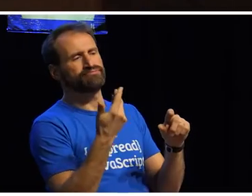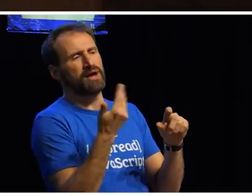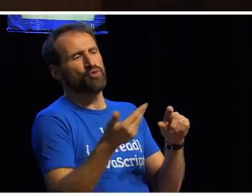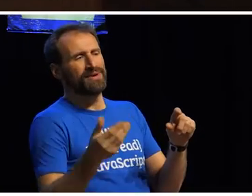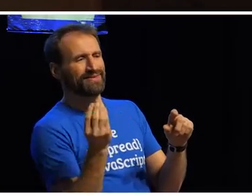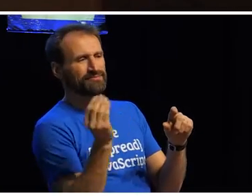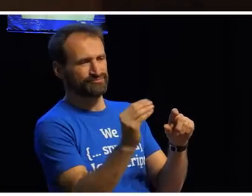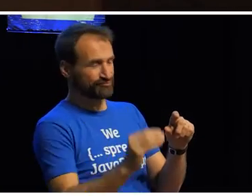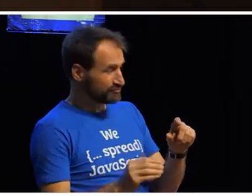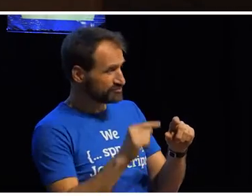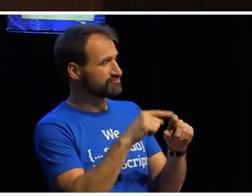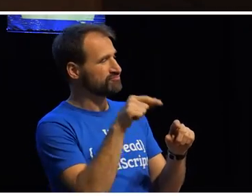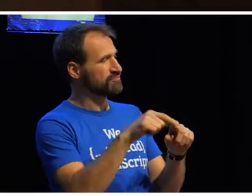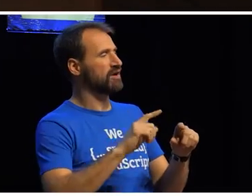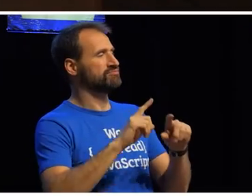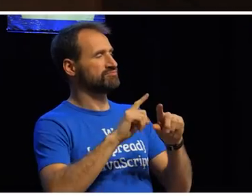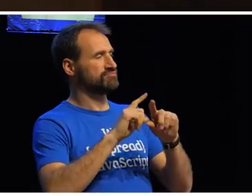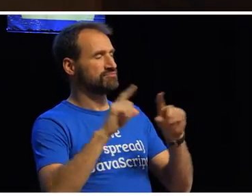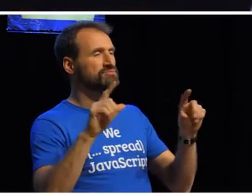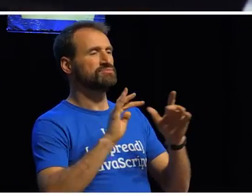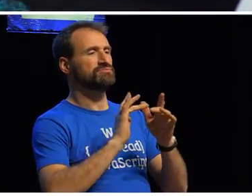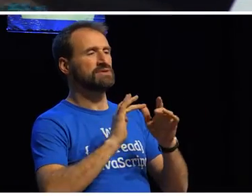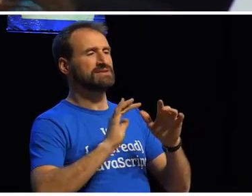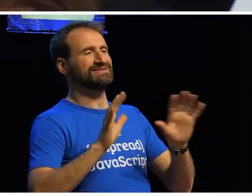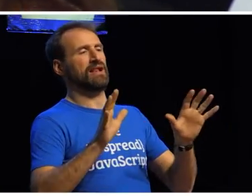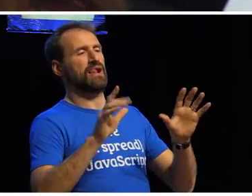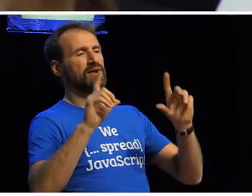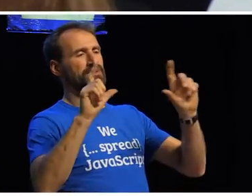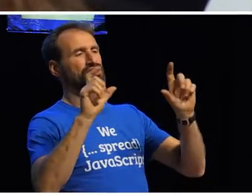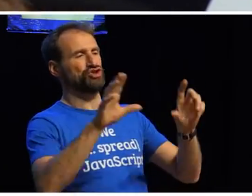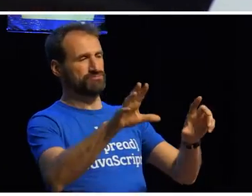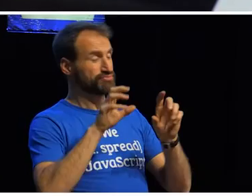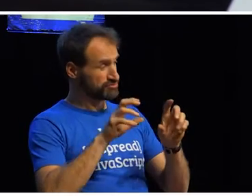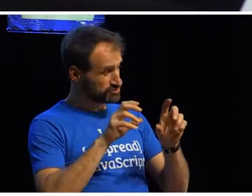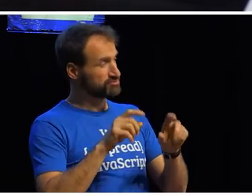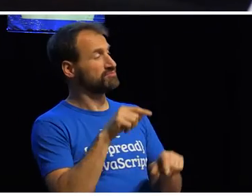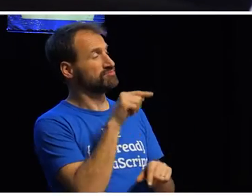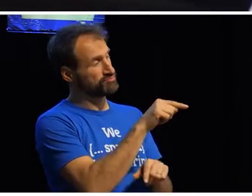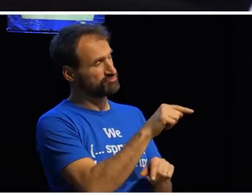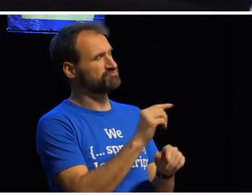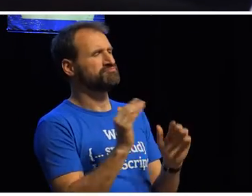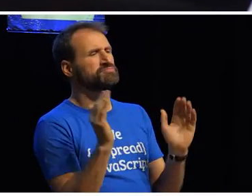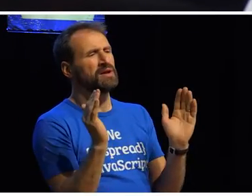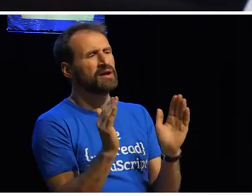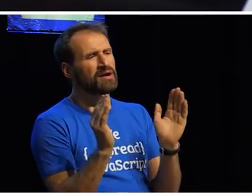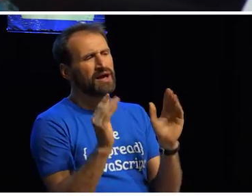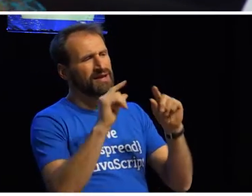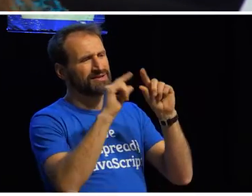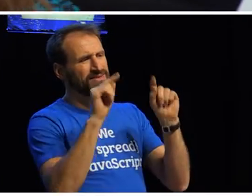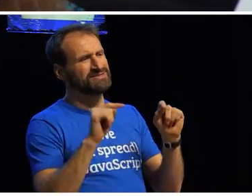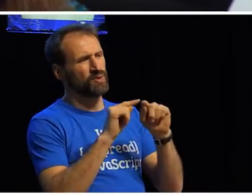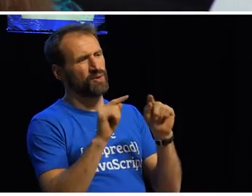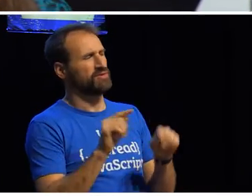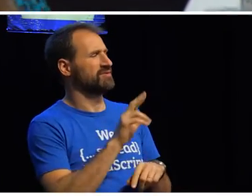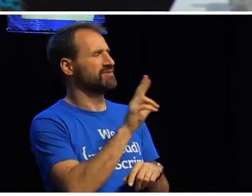this image and image and file name. So you'll notice I'm using kind of small dimension, like 320 by 240, it's